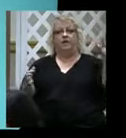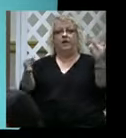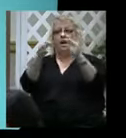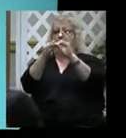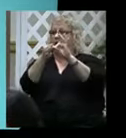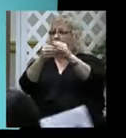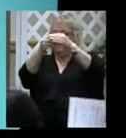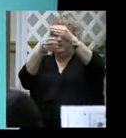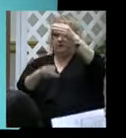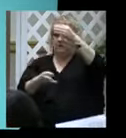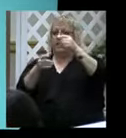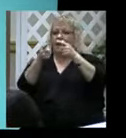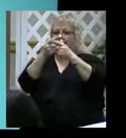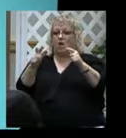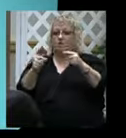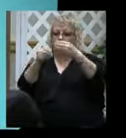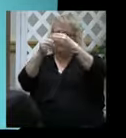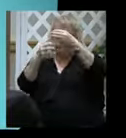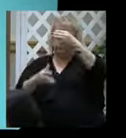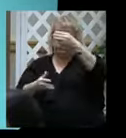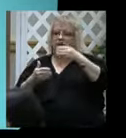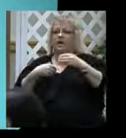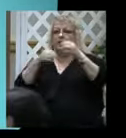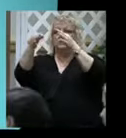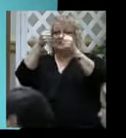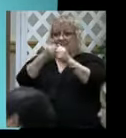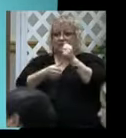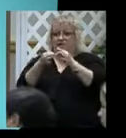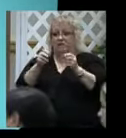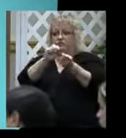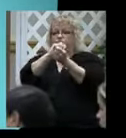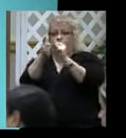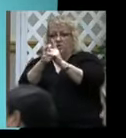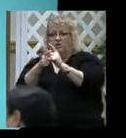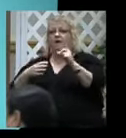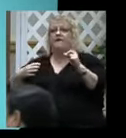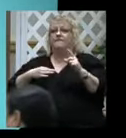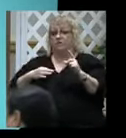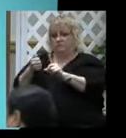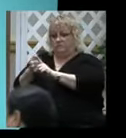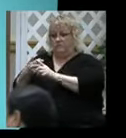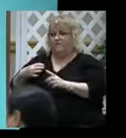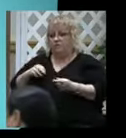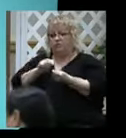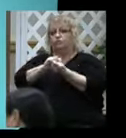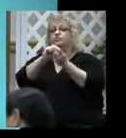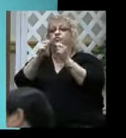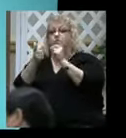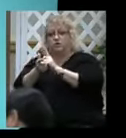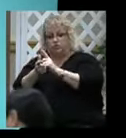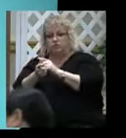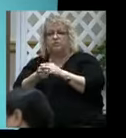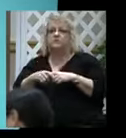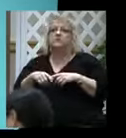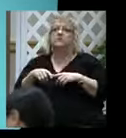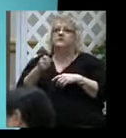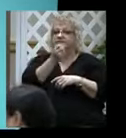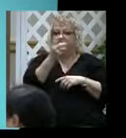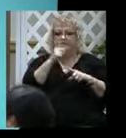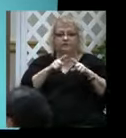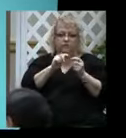of languages, and we had instructions that were translated by volunteer translators. So I would have, several